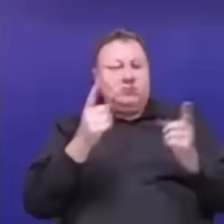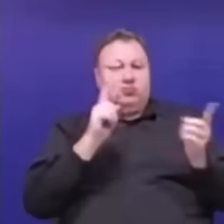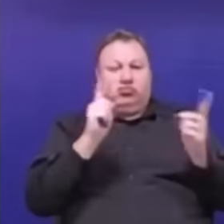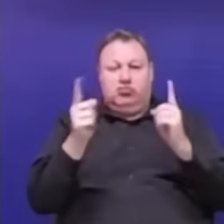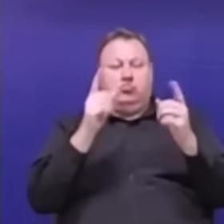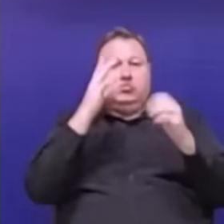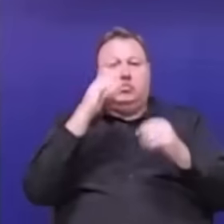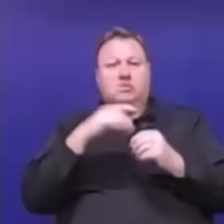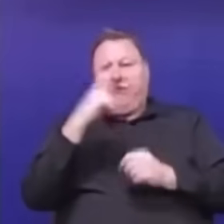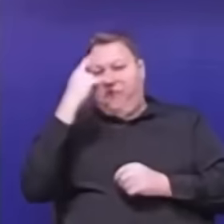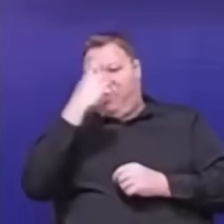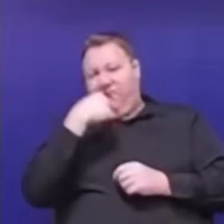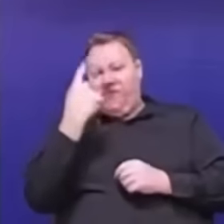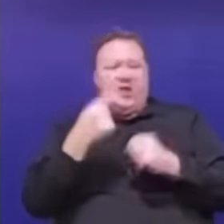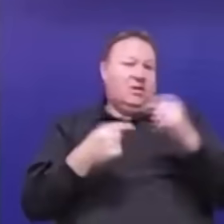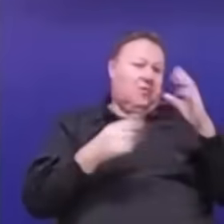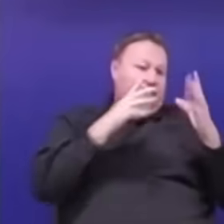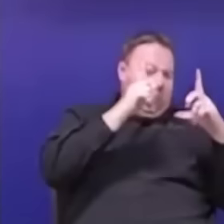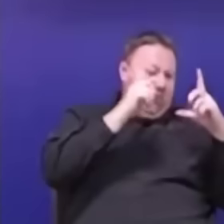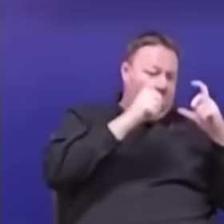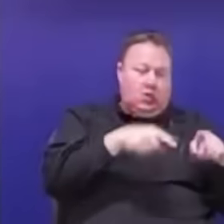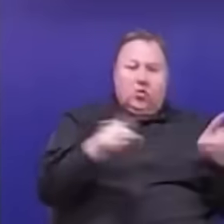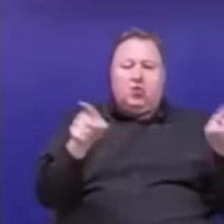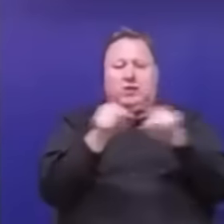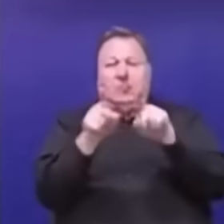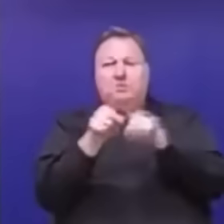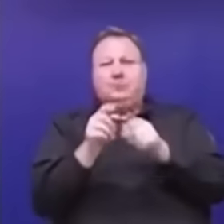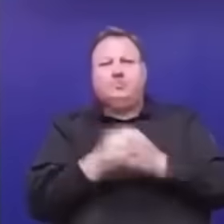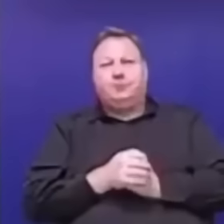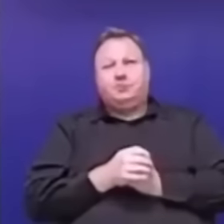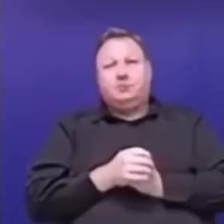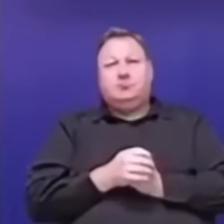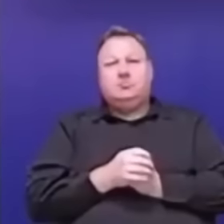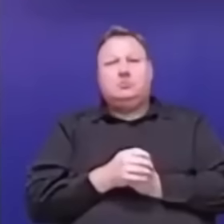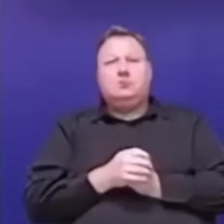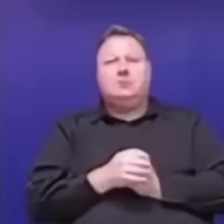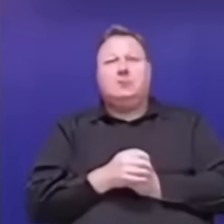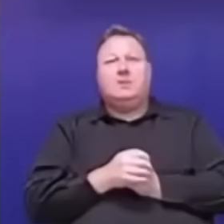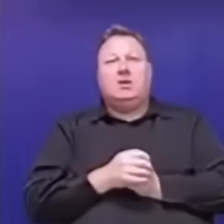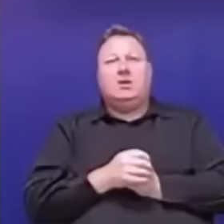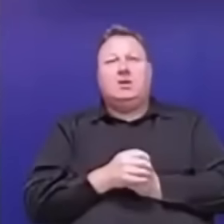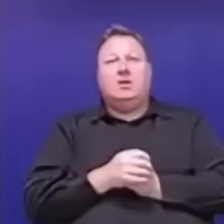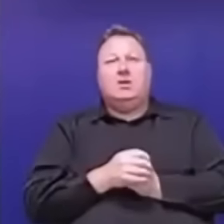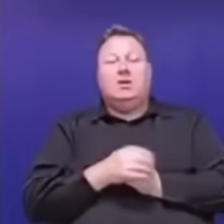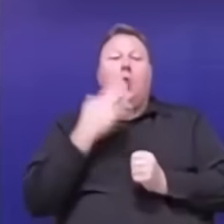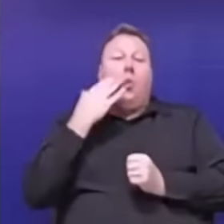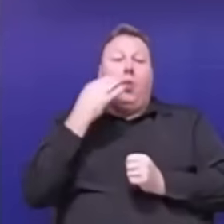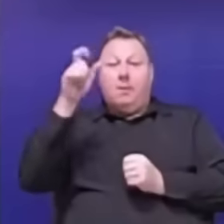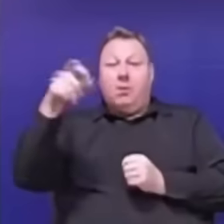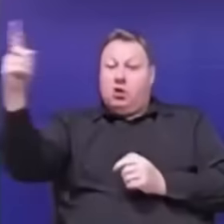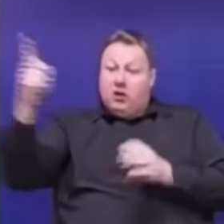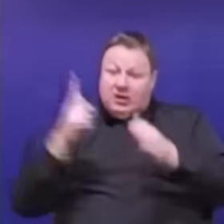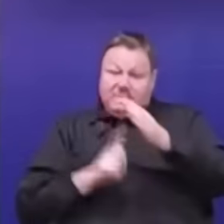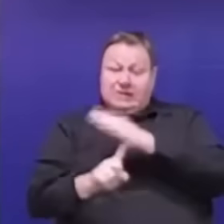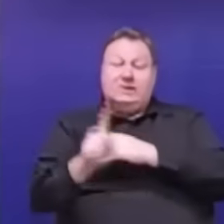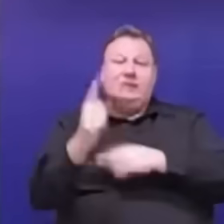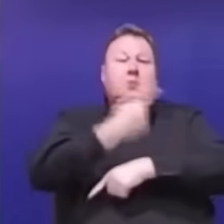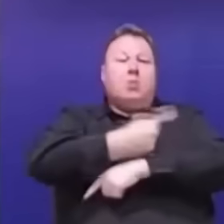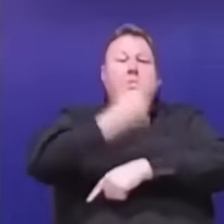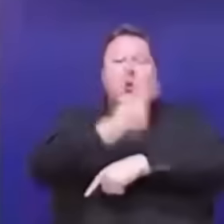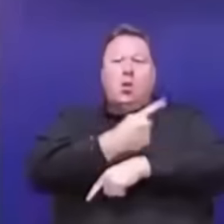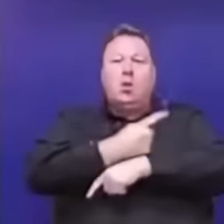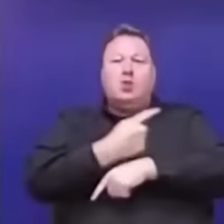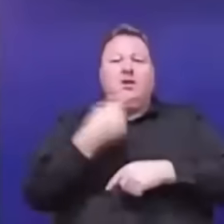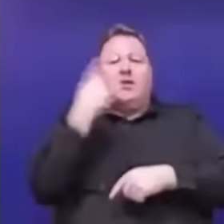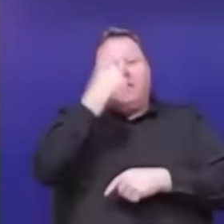photo. The BMA then uses facial recognition technology once the traveler arrives at the border post to verify